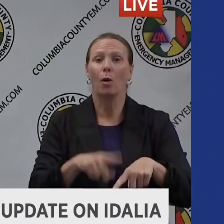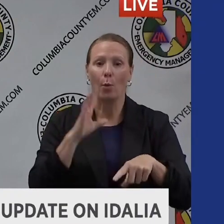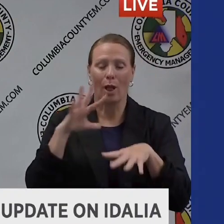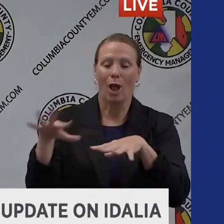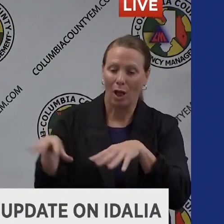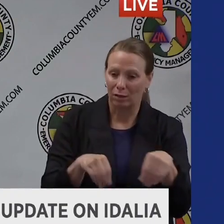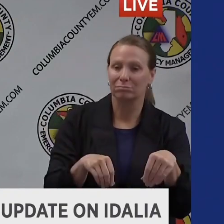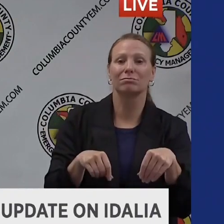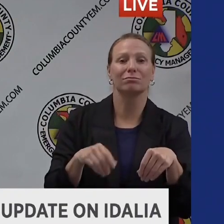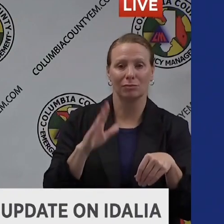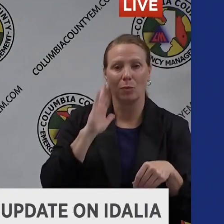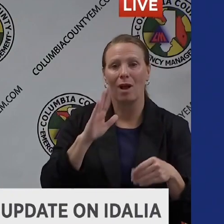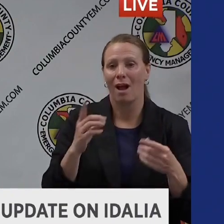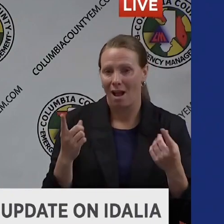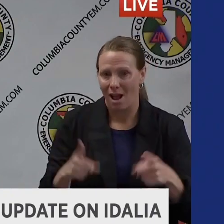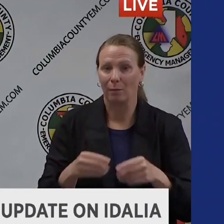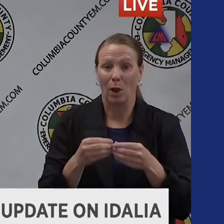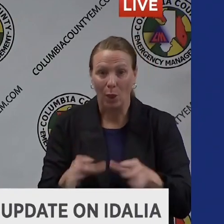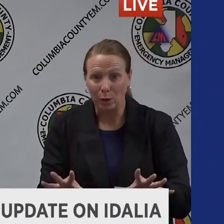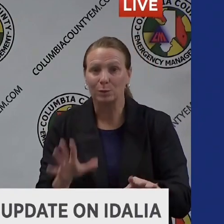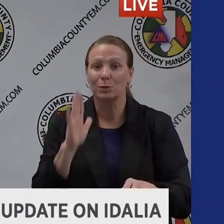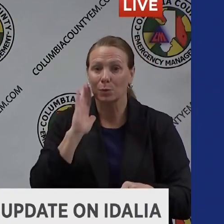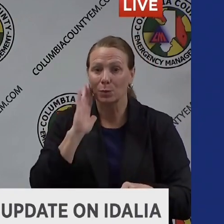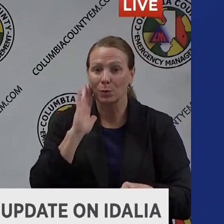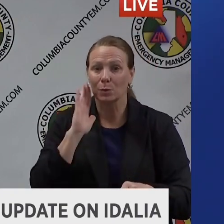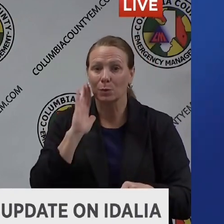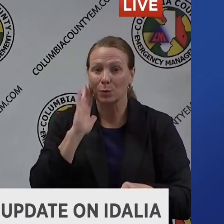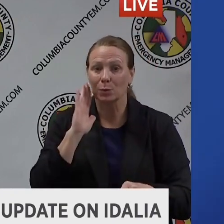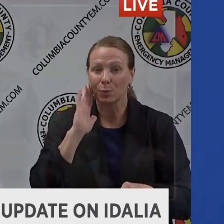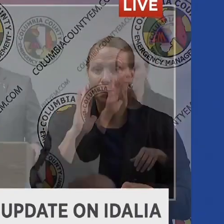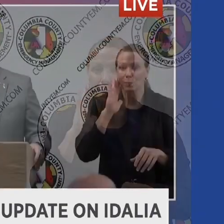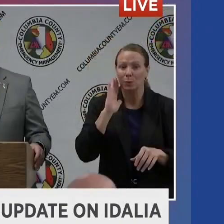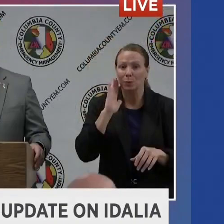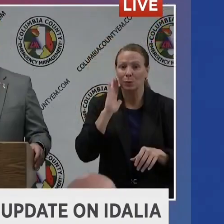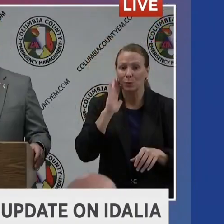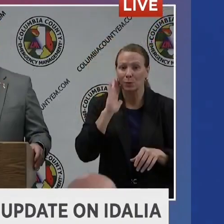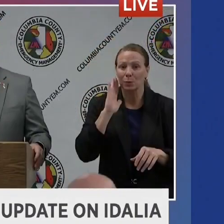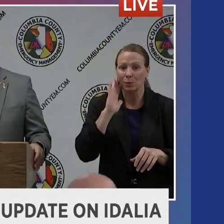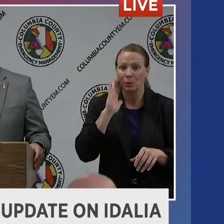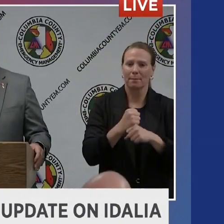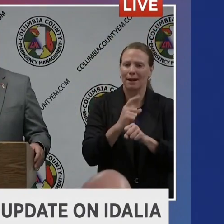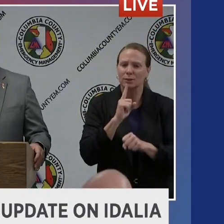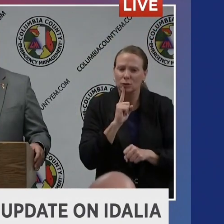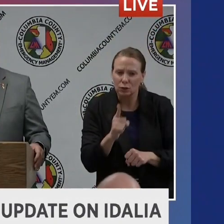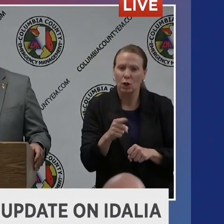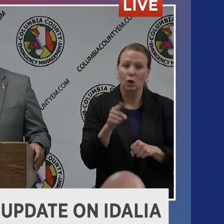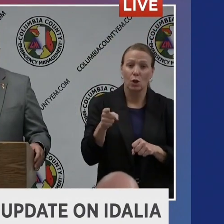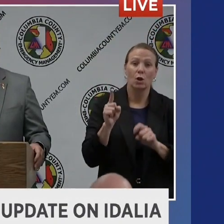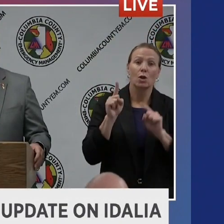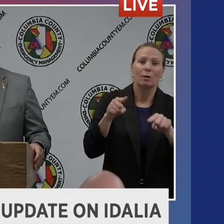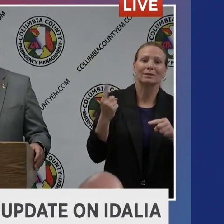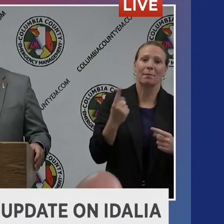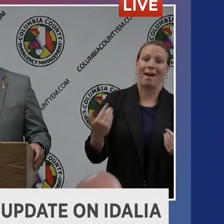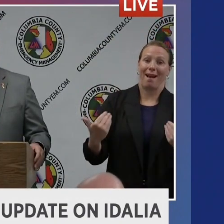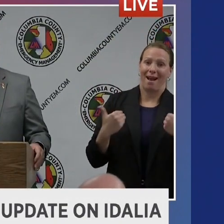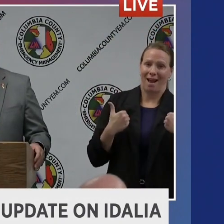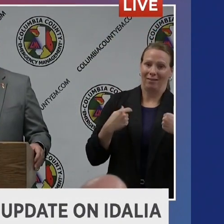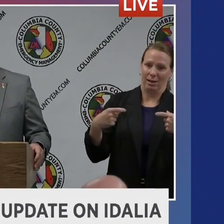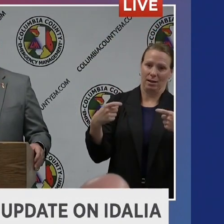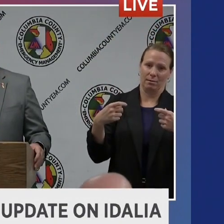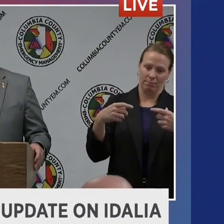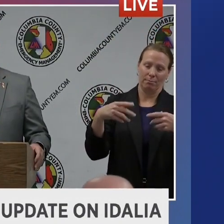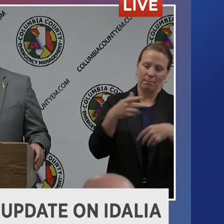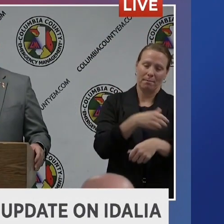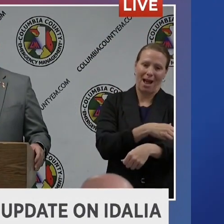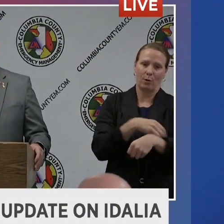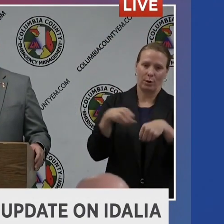you have to have that. You're going to lose power. We are going to lose power. So please make sure you go. You've been watching live as Governor DeSantis and his team gave